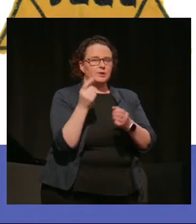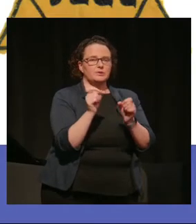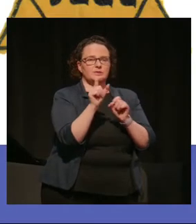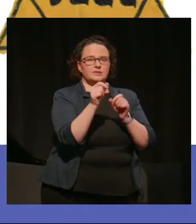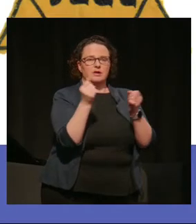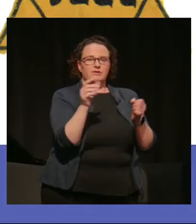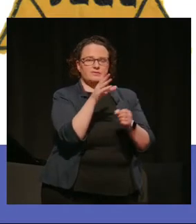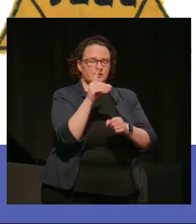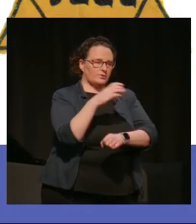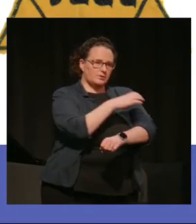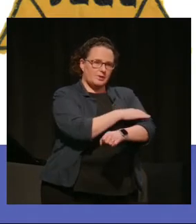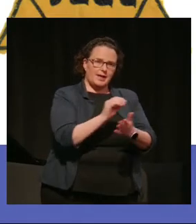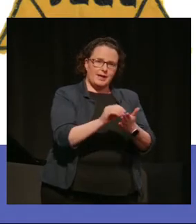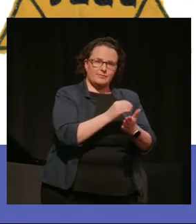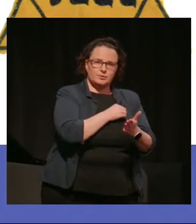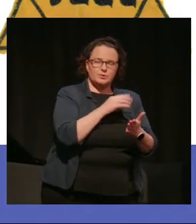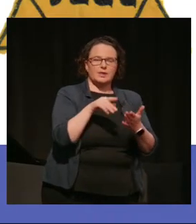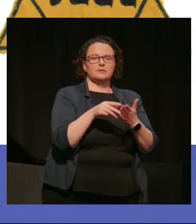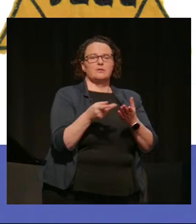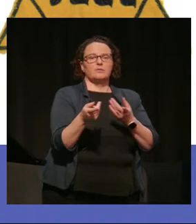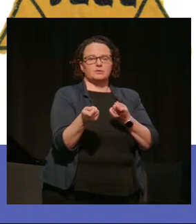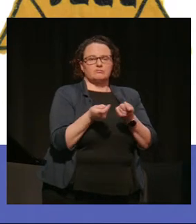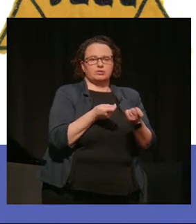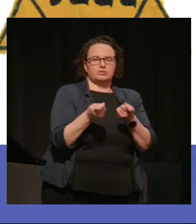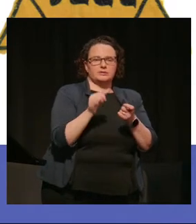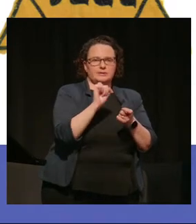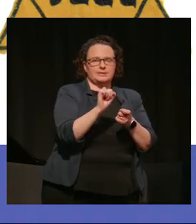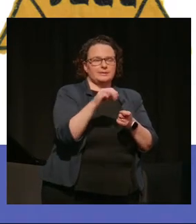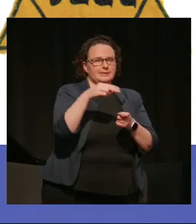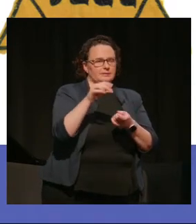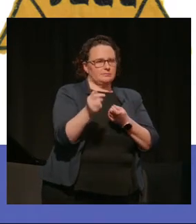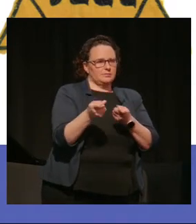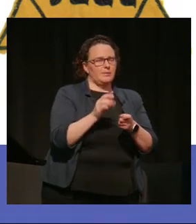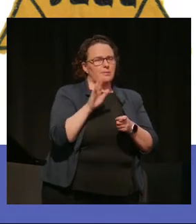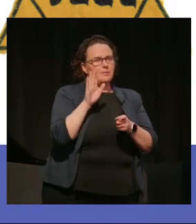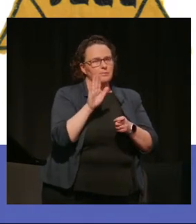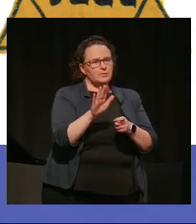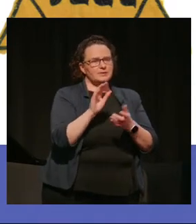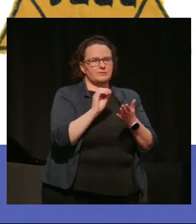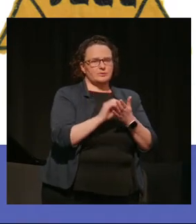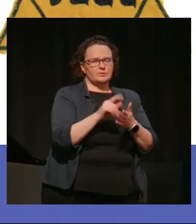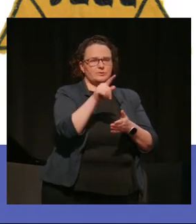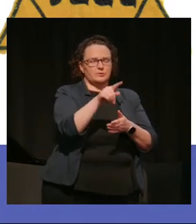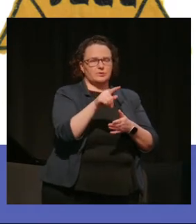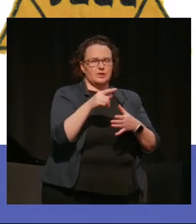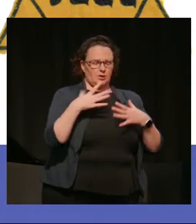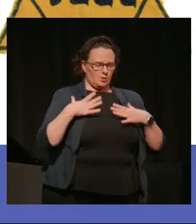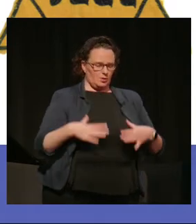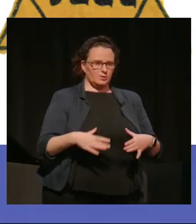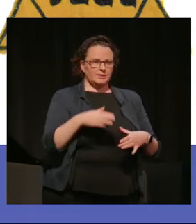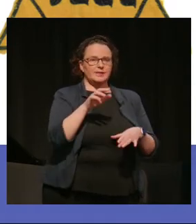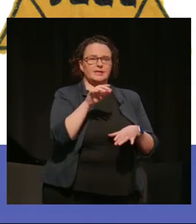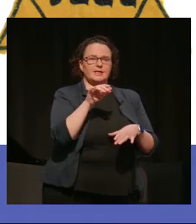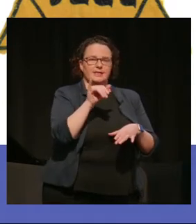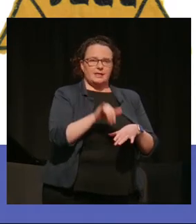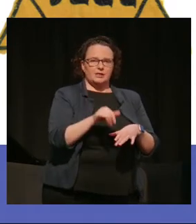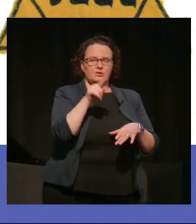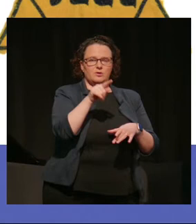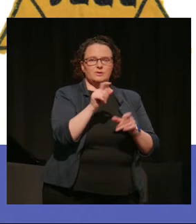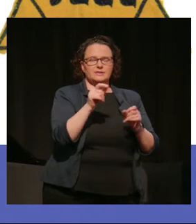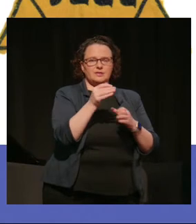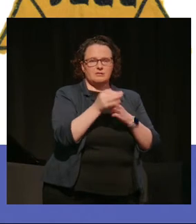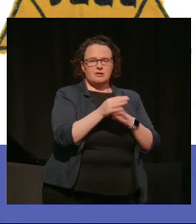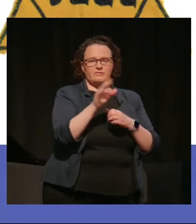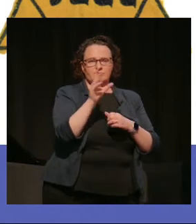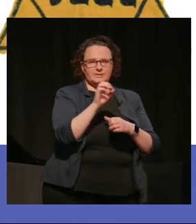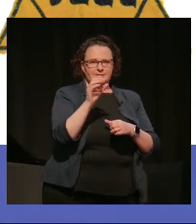most countries under Nazi control, Jews were forced to wear yellow stars of David on their outer clothing. I